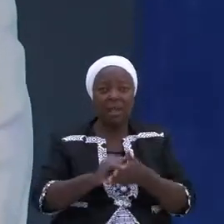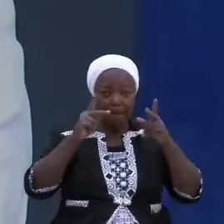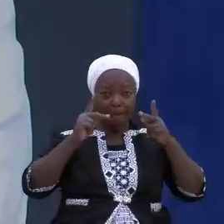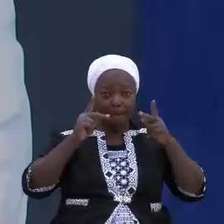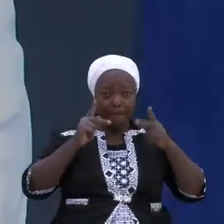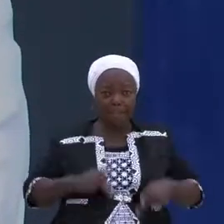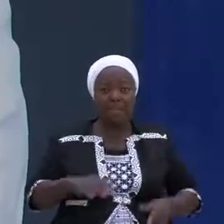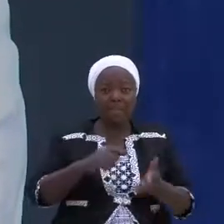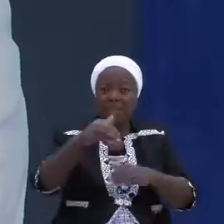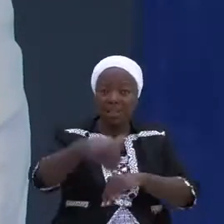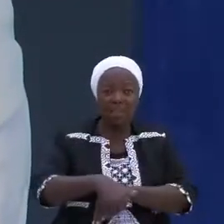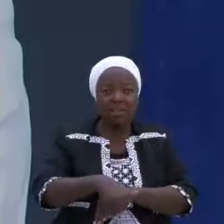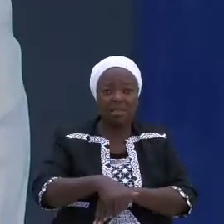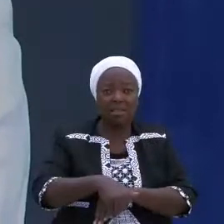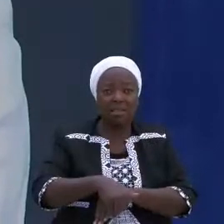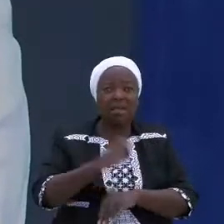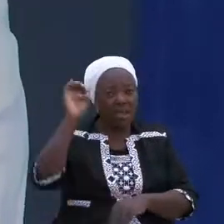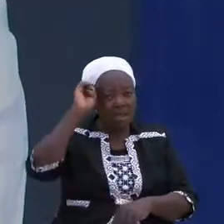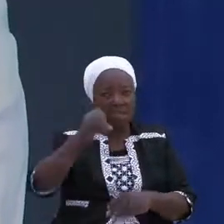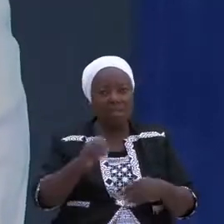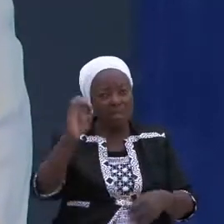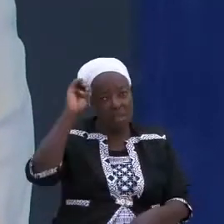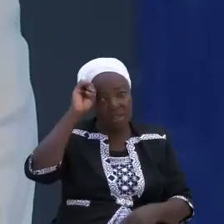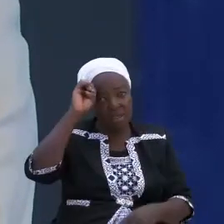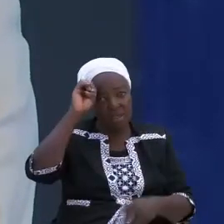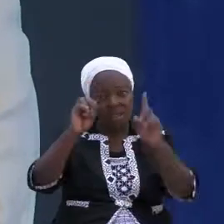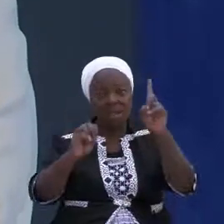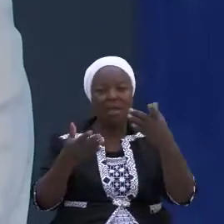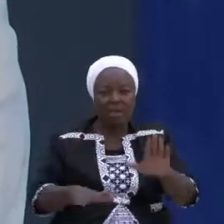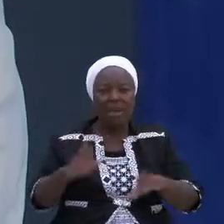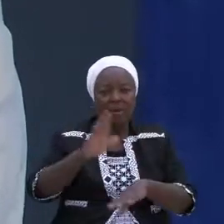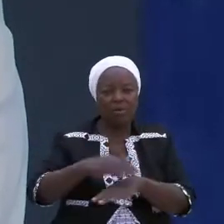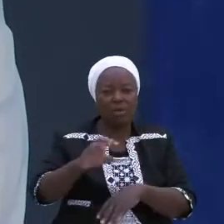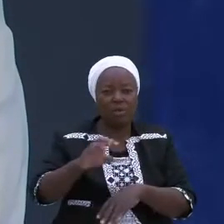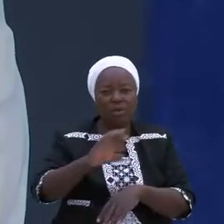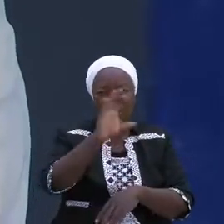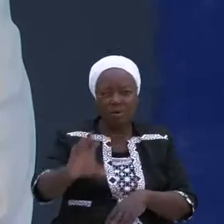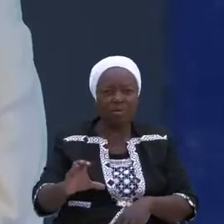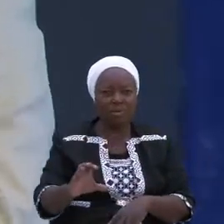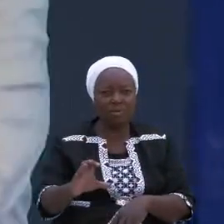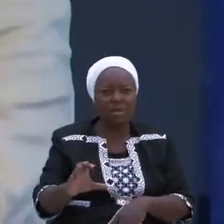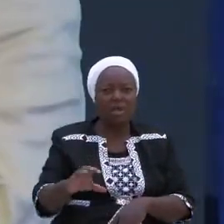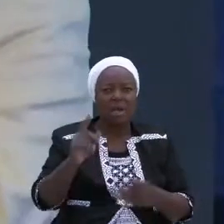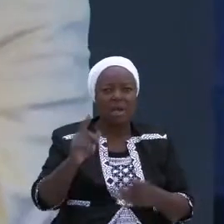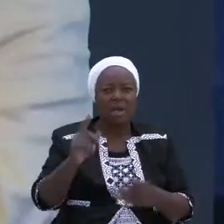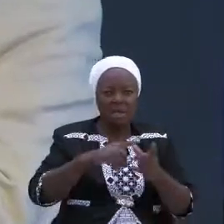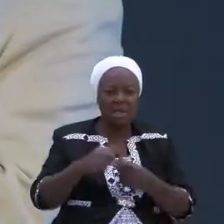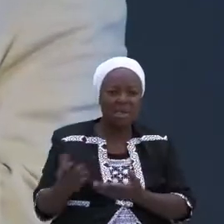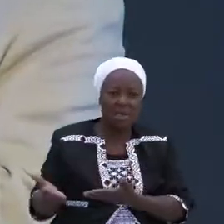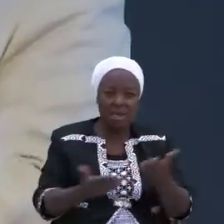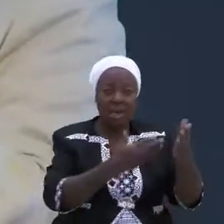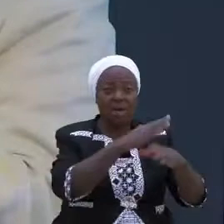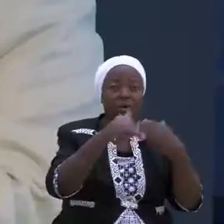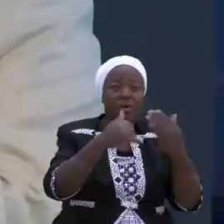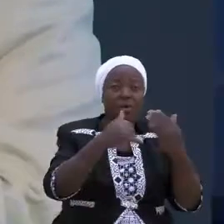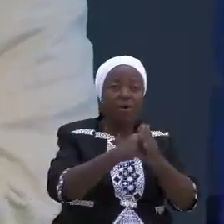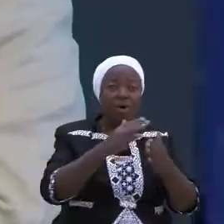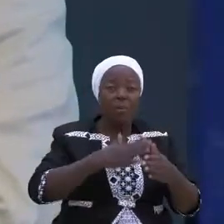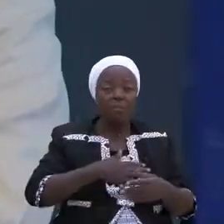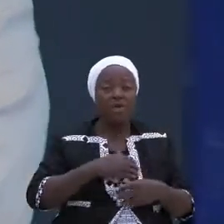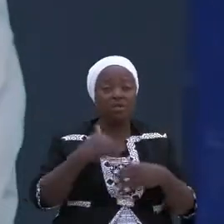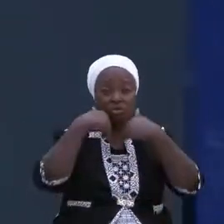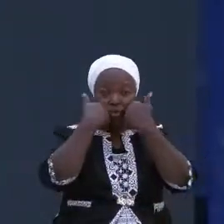died on the cross he cried my god my god why as well